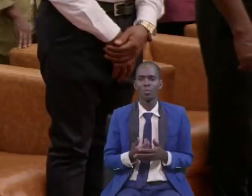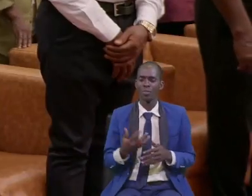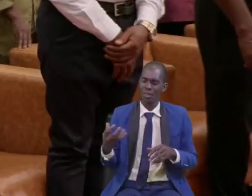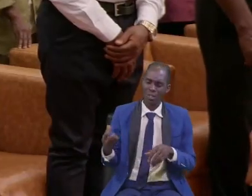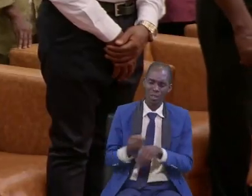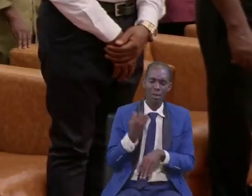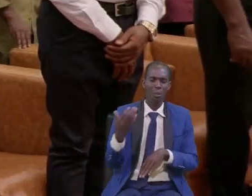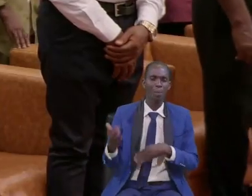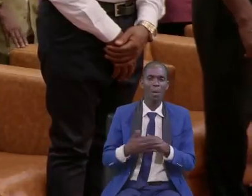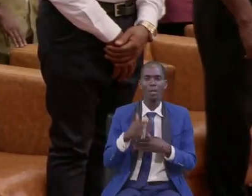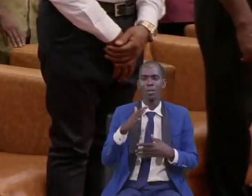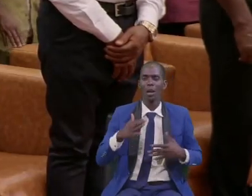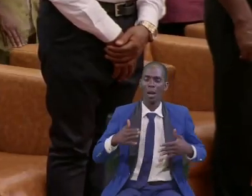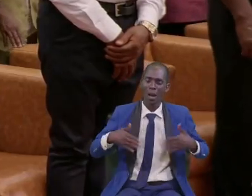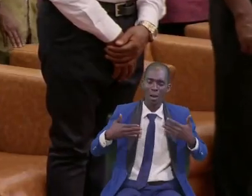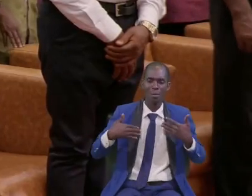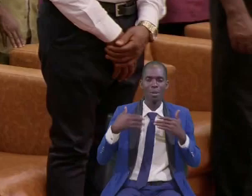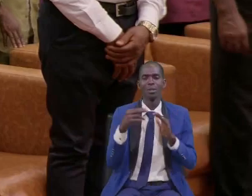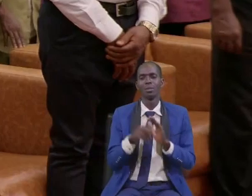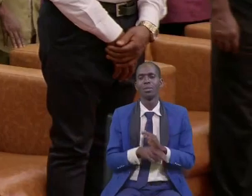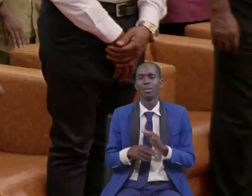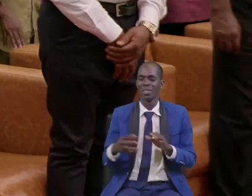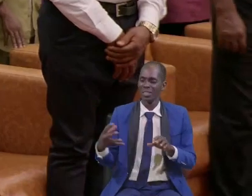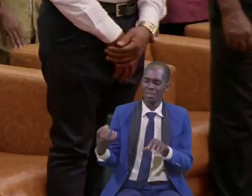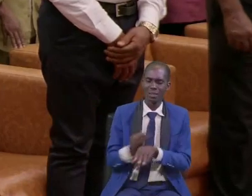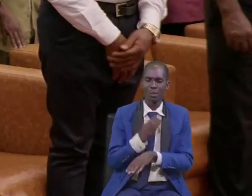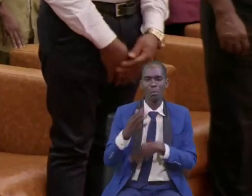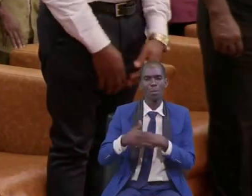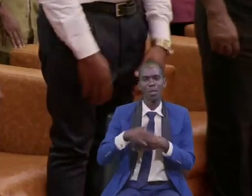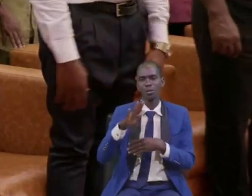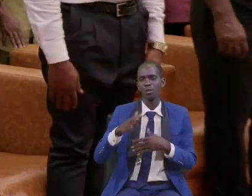gladness, happiness. Take it back.